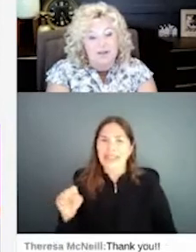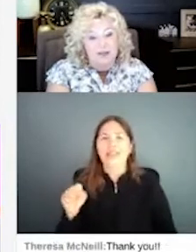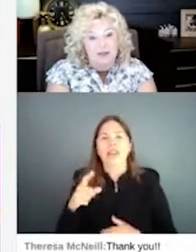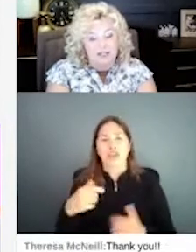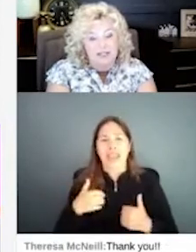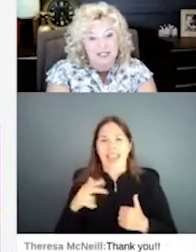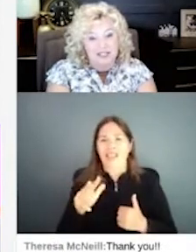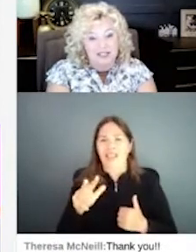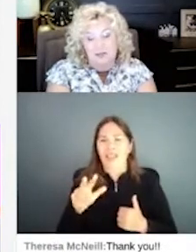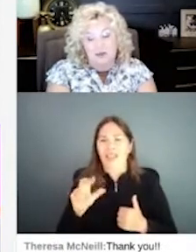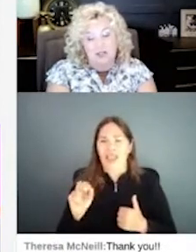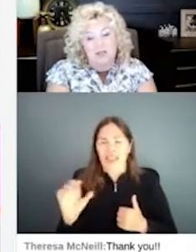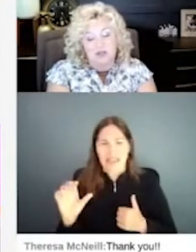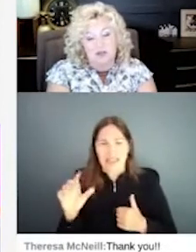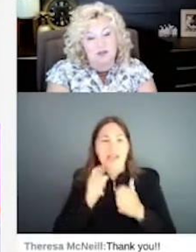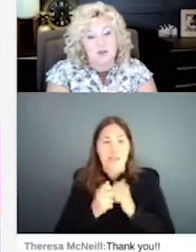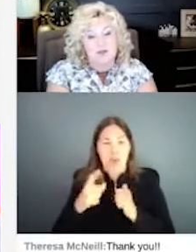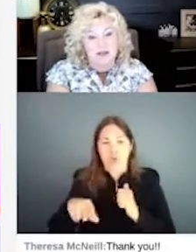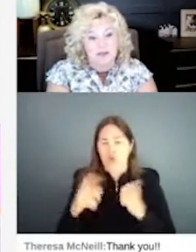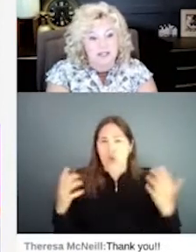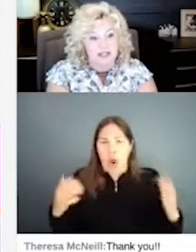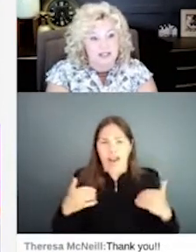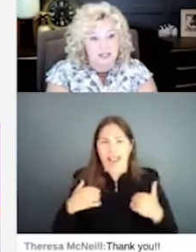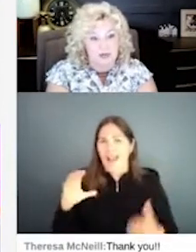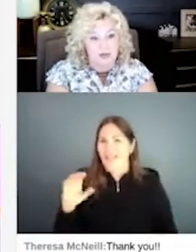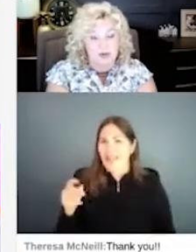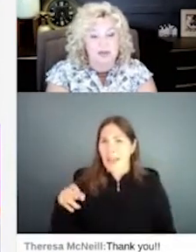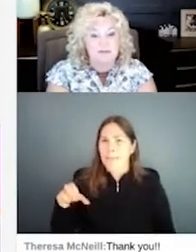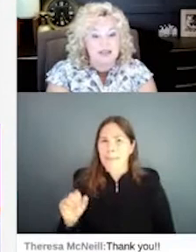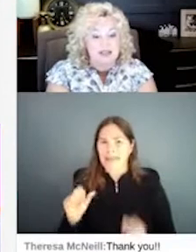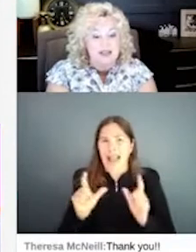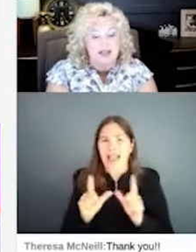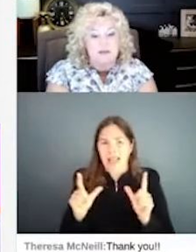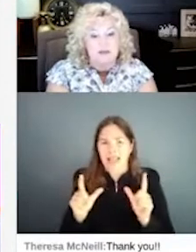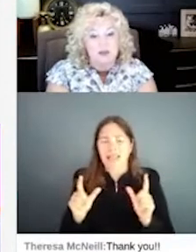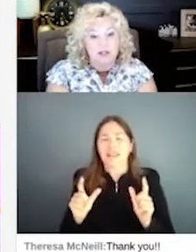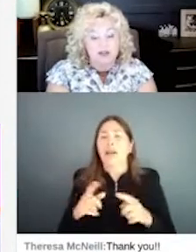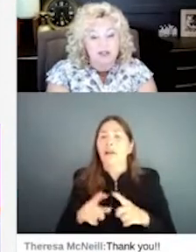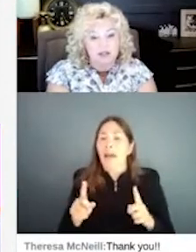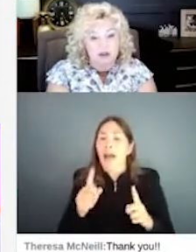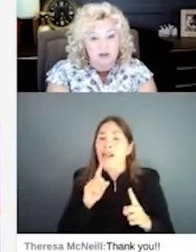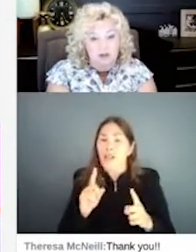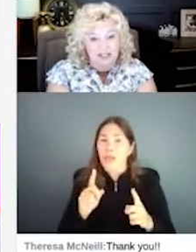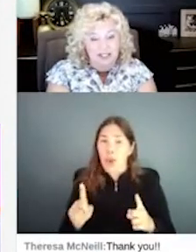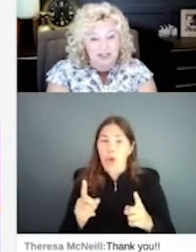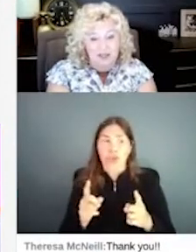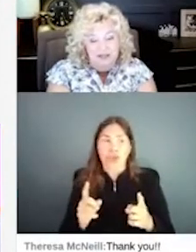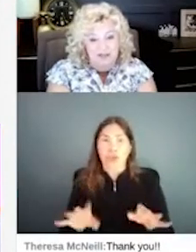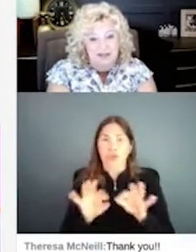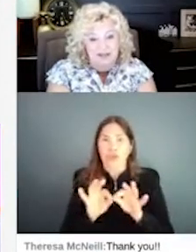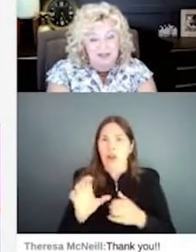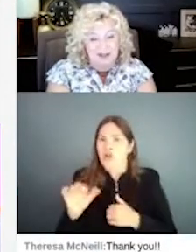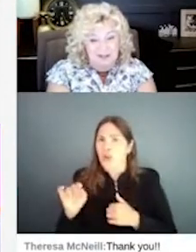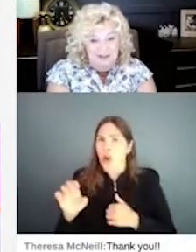30 seats, most of you, some of you have campus licenses with more, but you only create those codes once a year. So sometimes it's